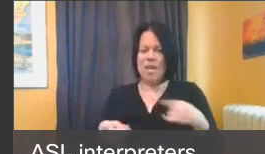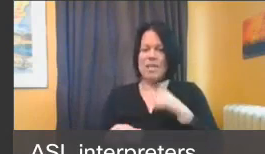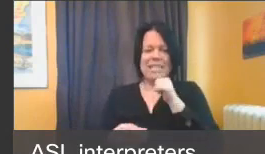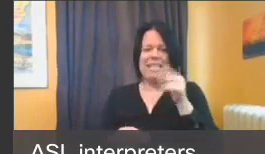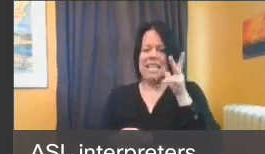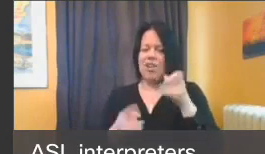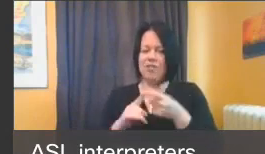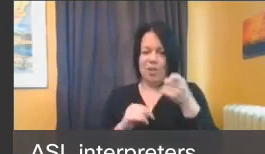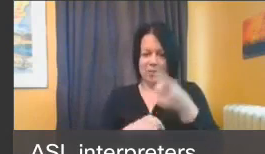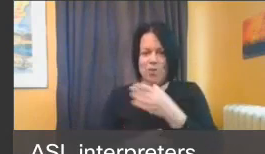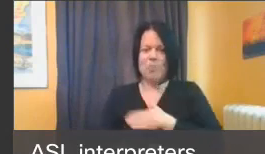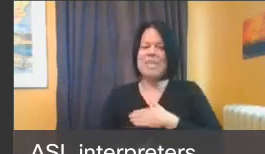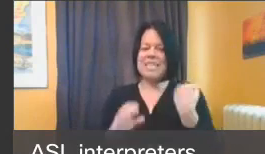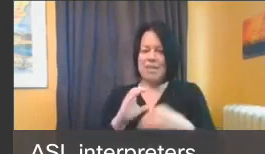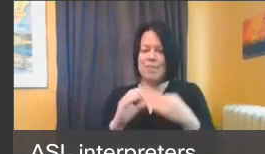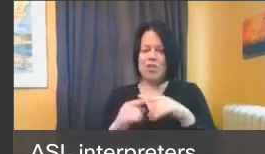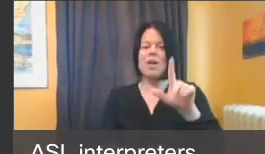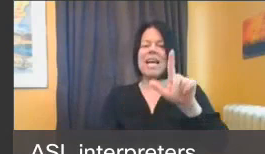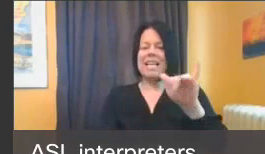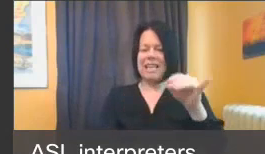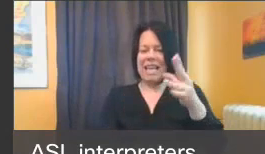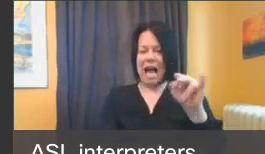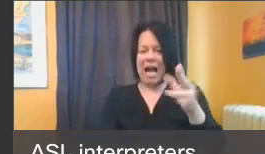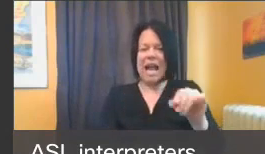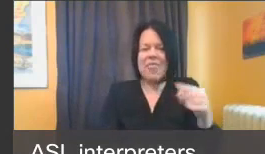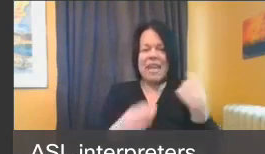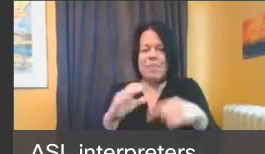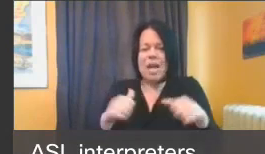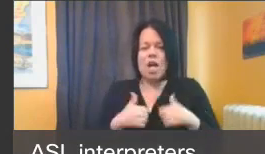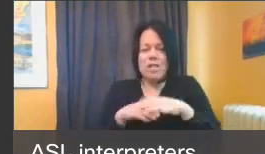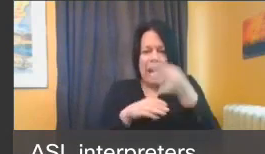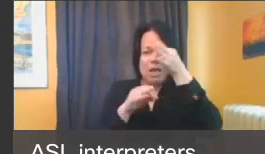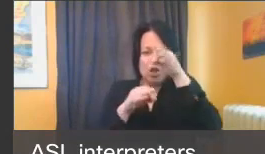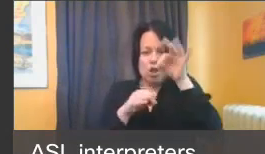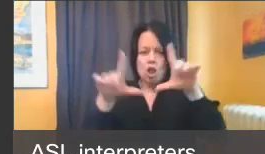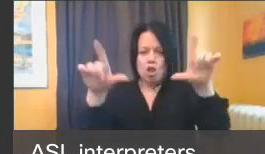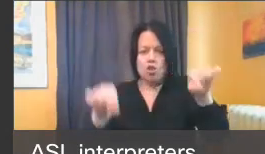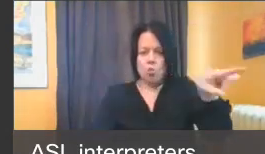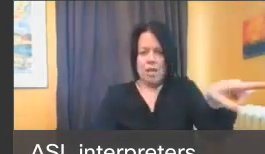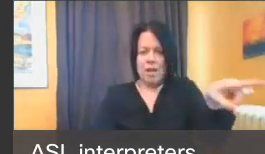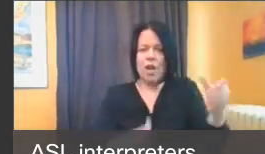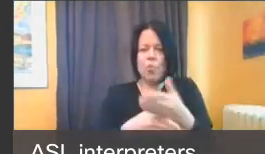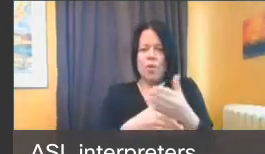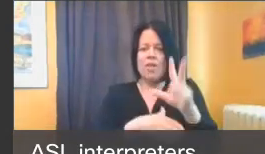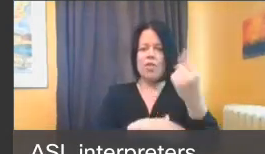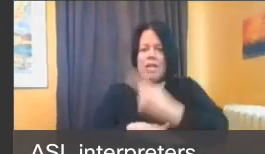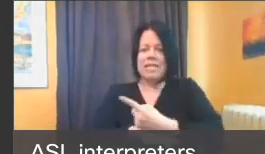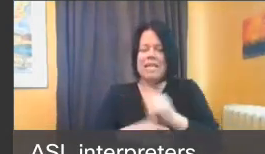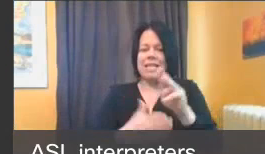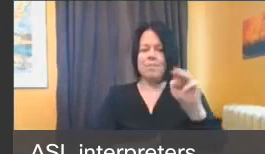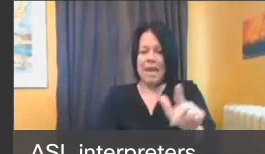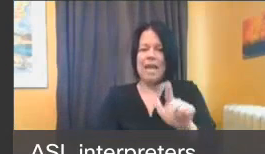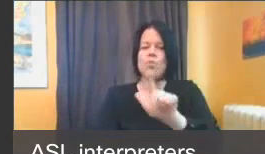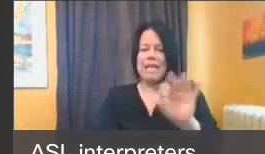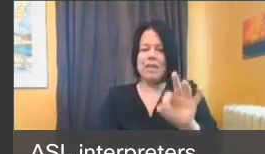please email your remarks to Liliana at the email address that's on your screen within 30 days, which is May 29th,